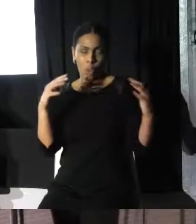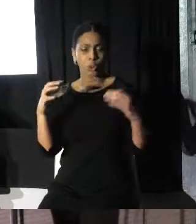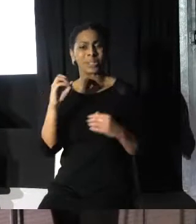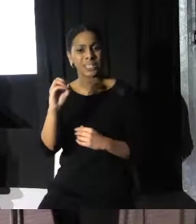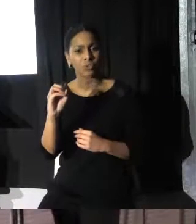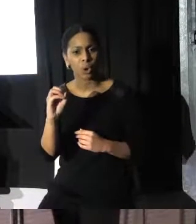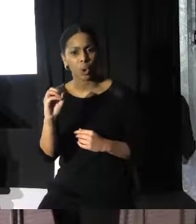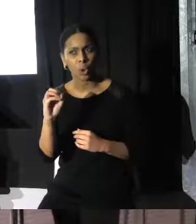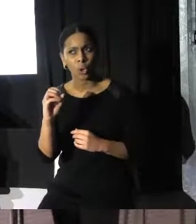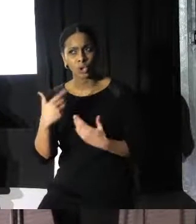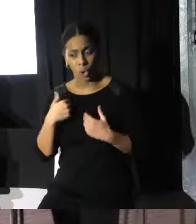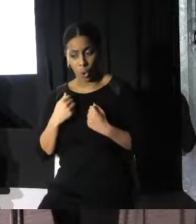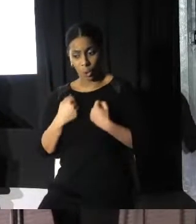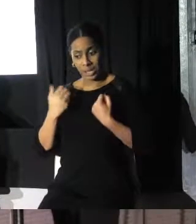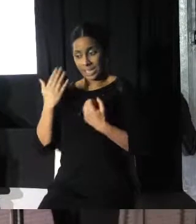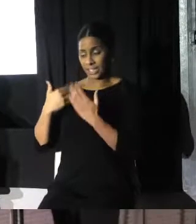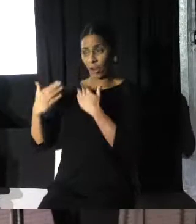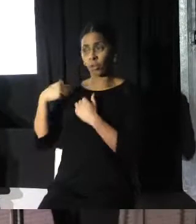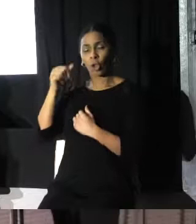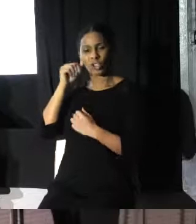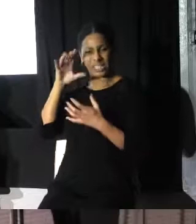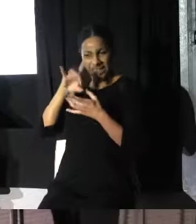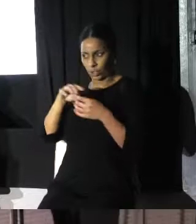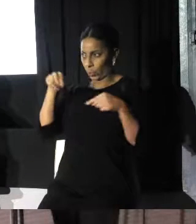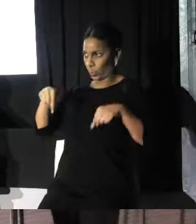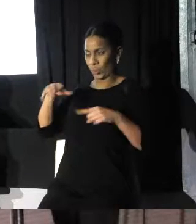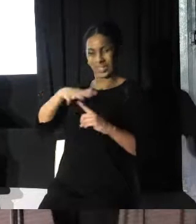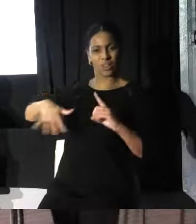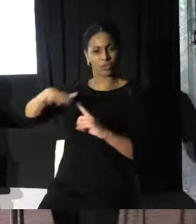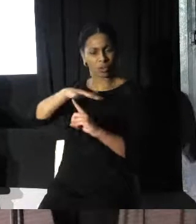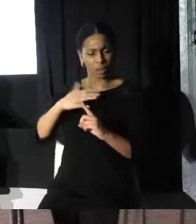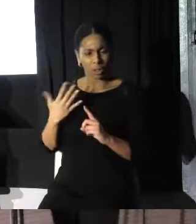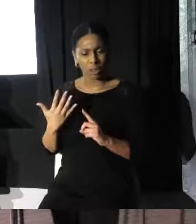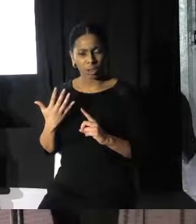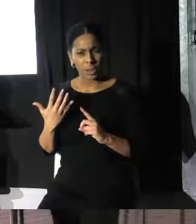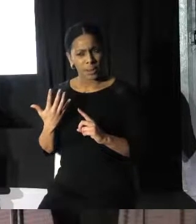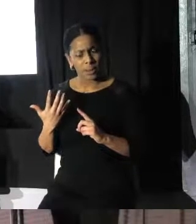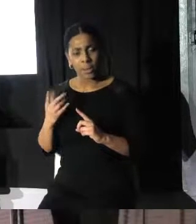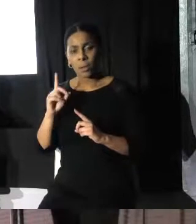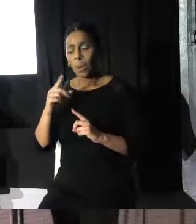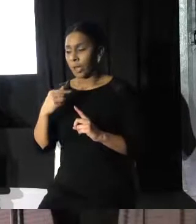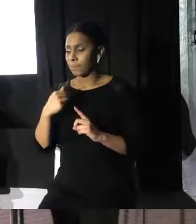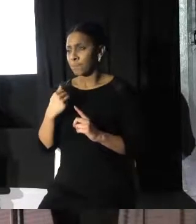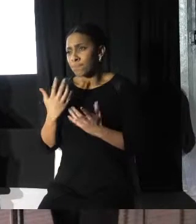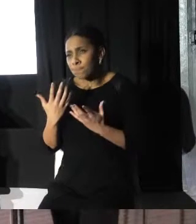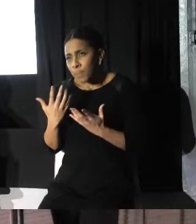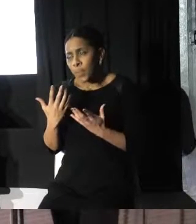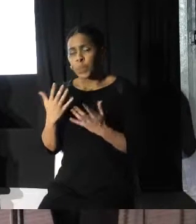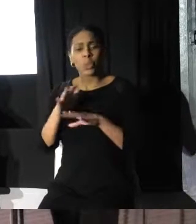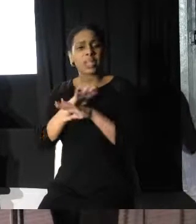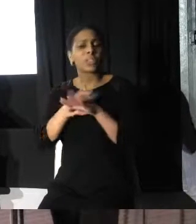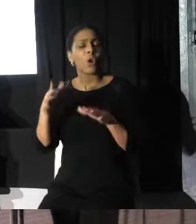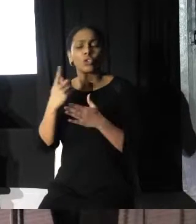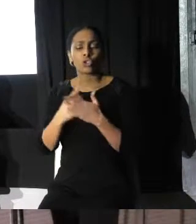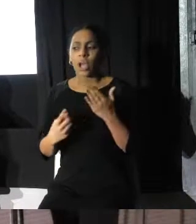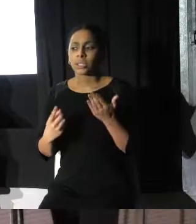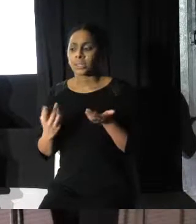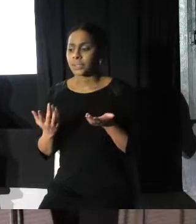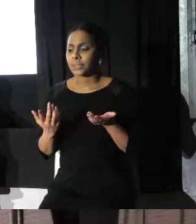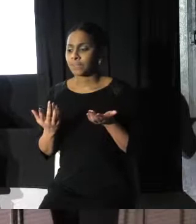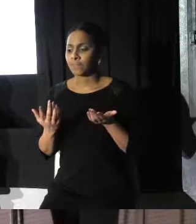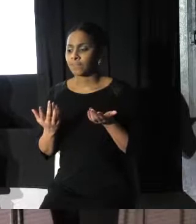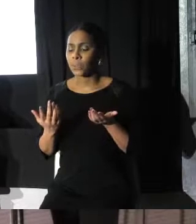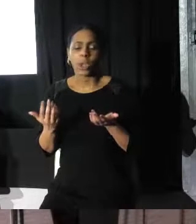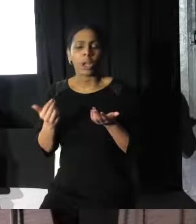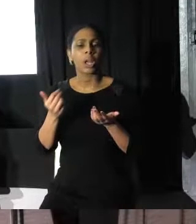consciousness is central, but I also think, I guess a part of the point of this lecture was to say that it's not only about, so some will say this is just